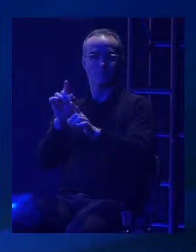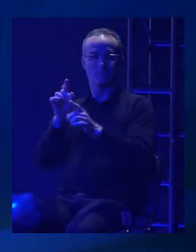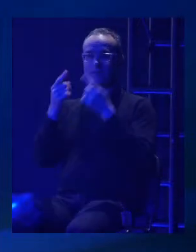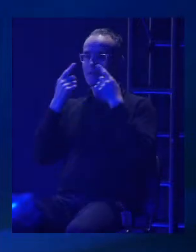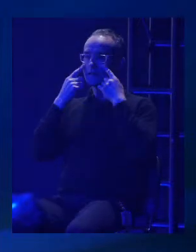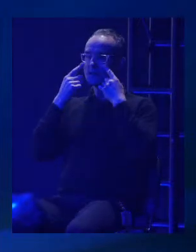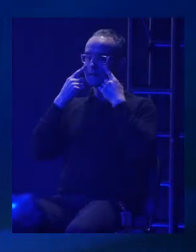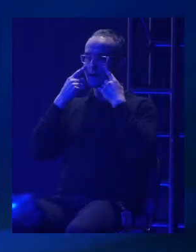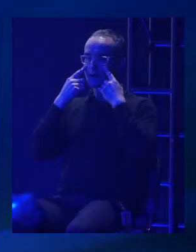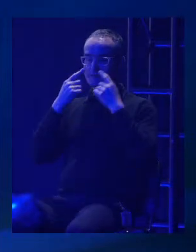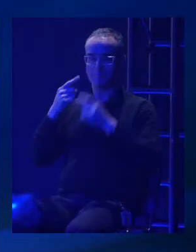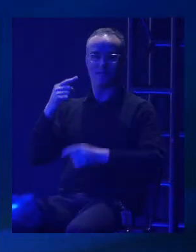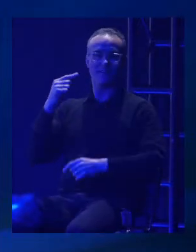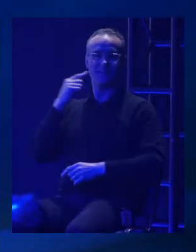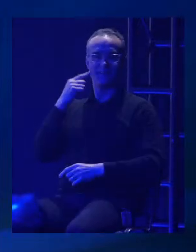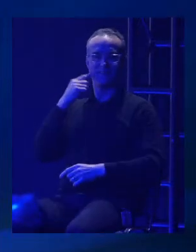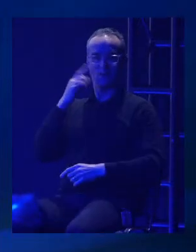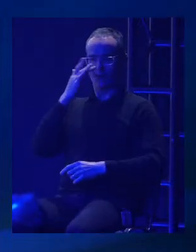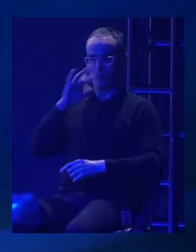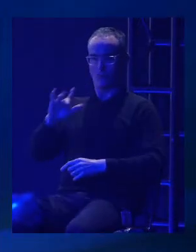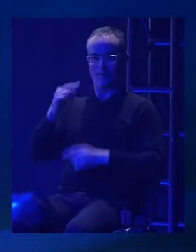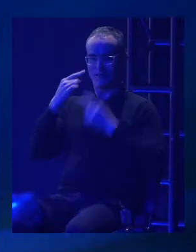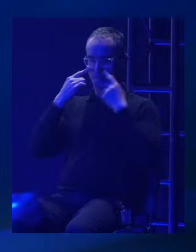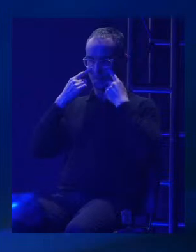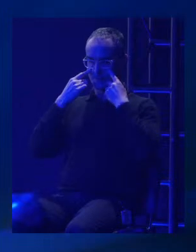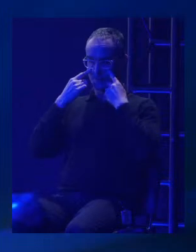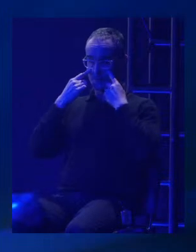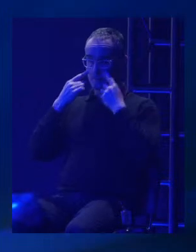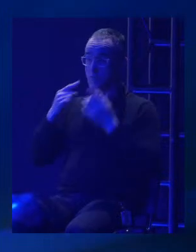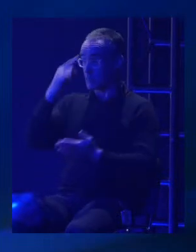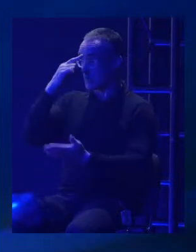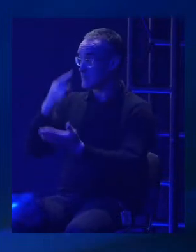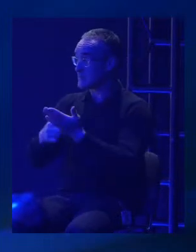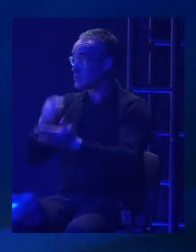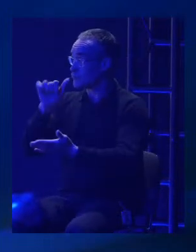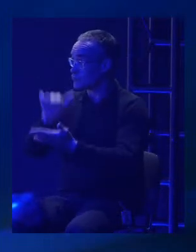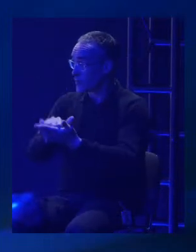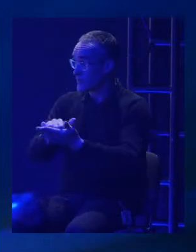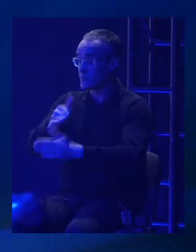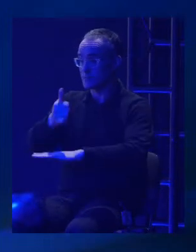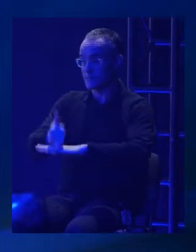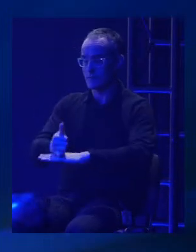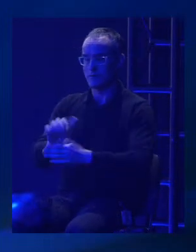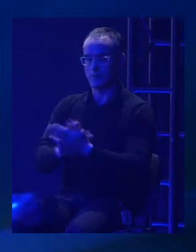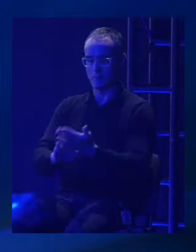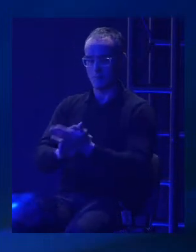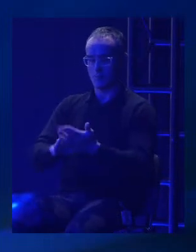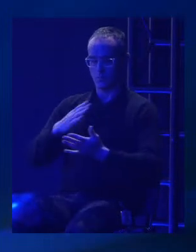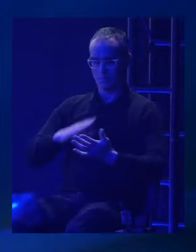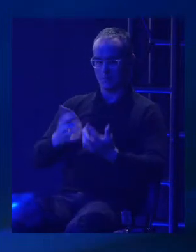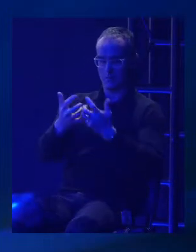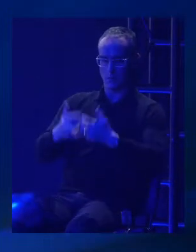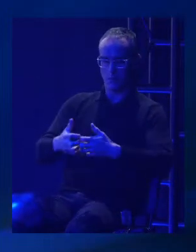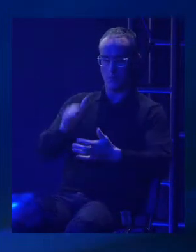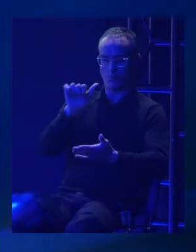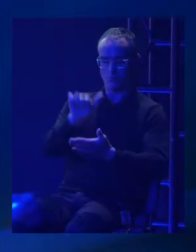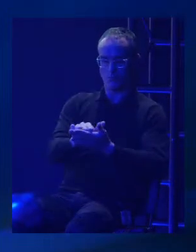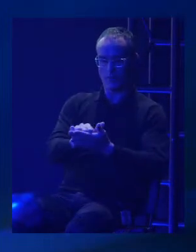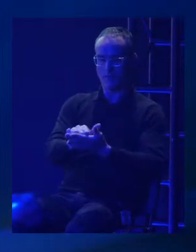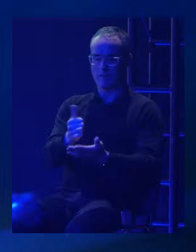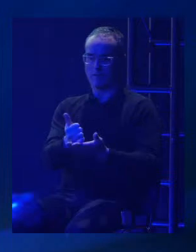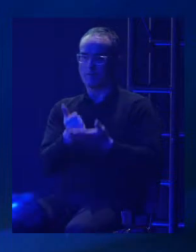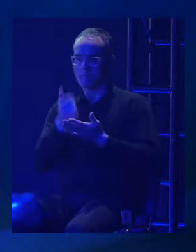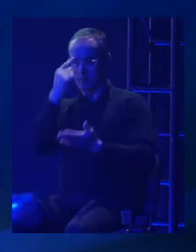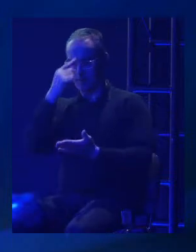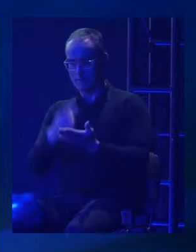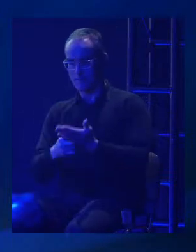easily fooled. So in order to make the right decisions on set, it's going to be important that we have the right equipment to help us make those